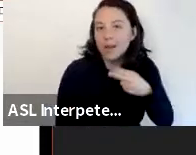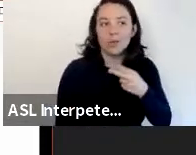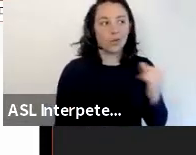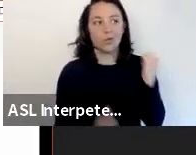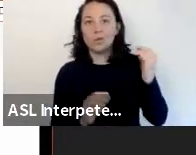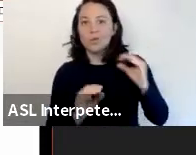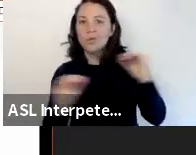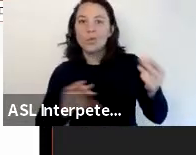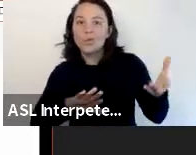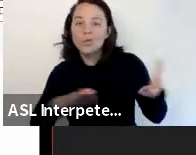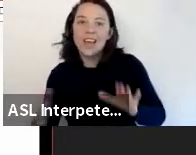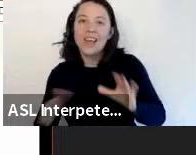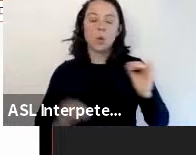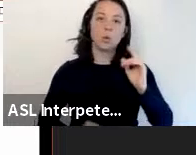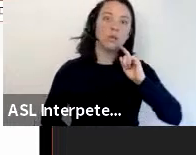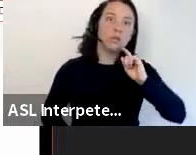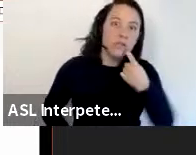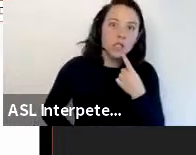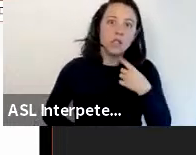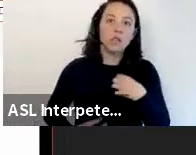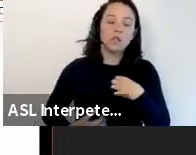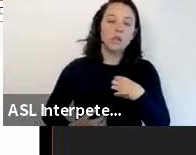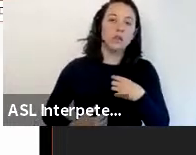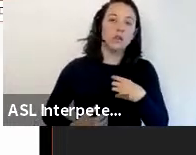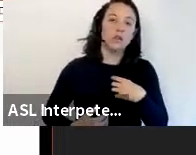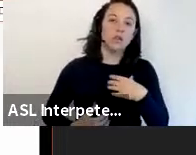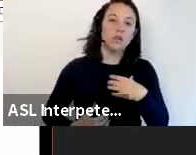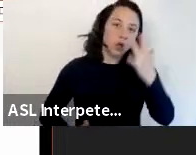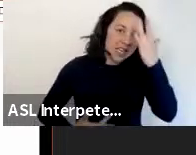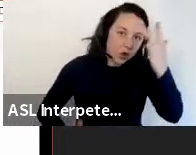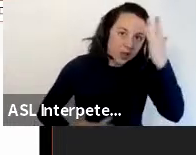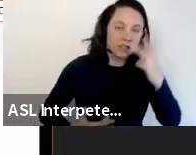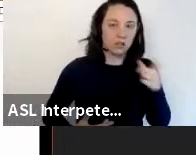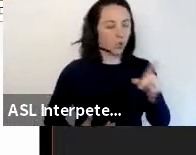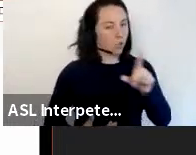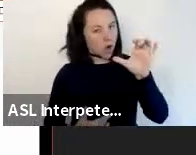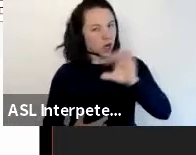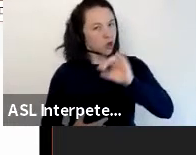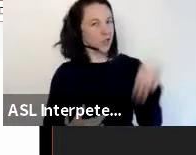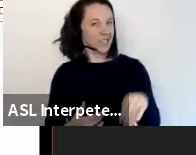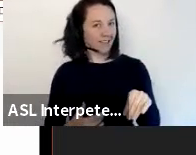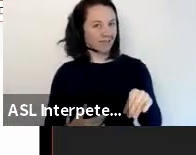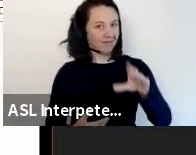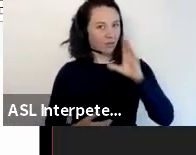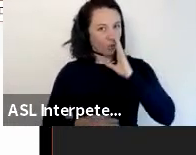illness and hospitalization. So that's very important. Next slide, please.